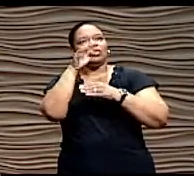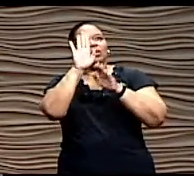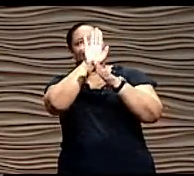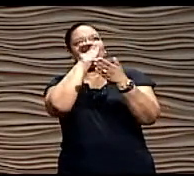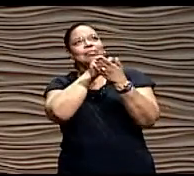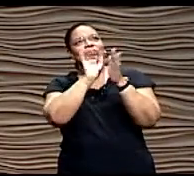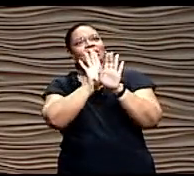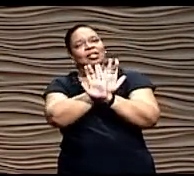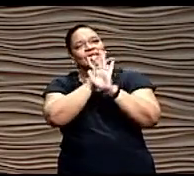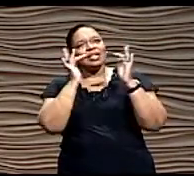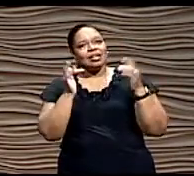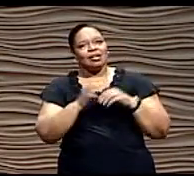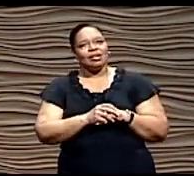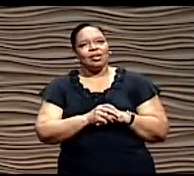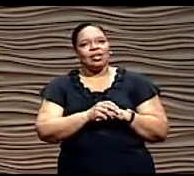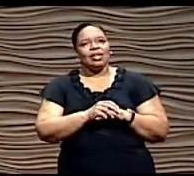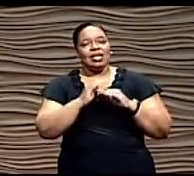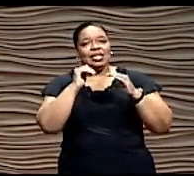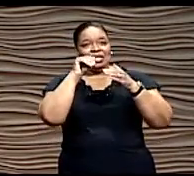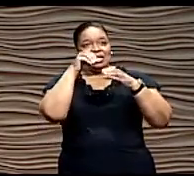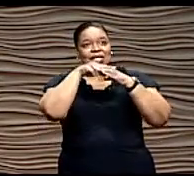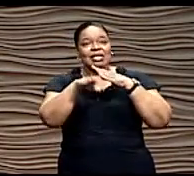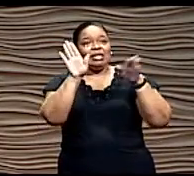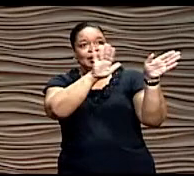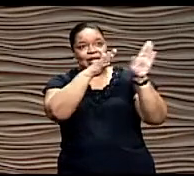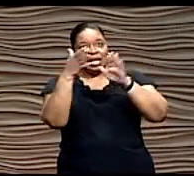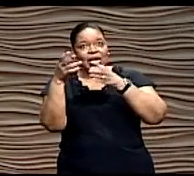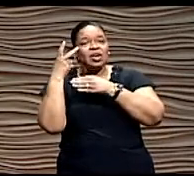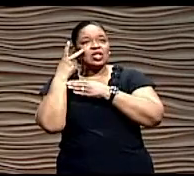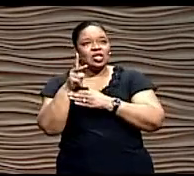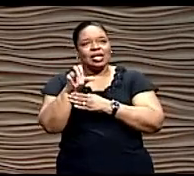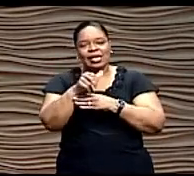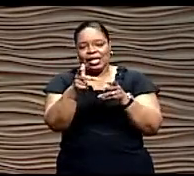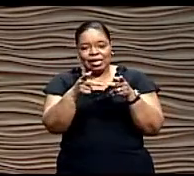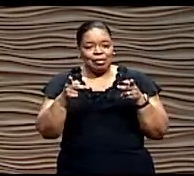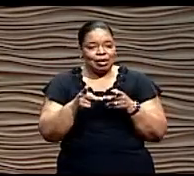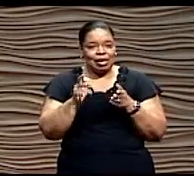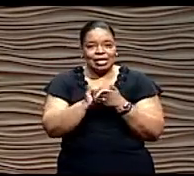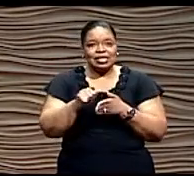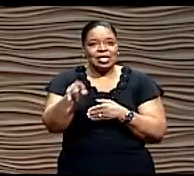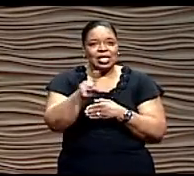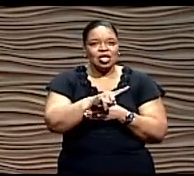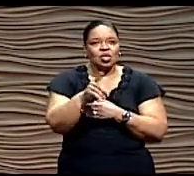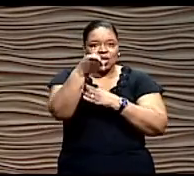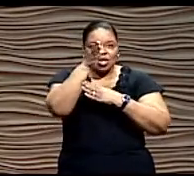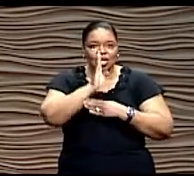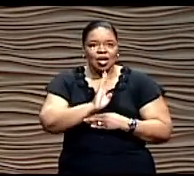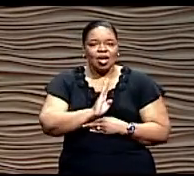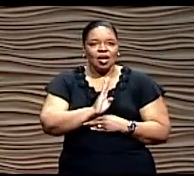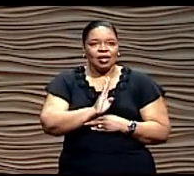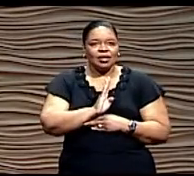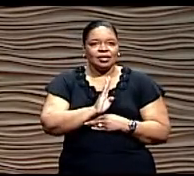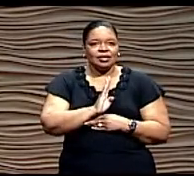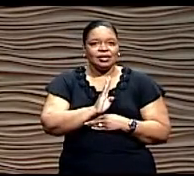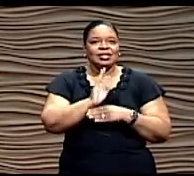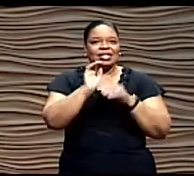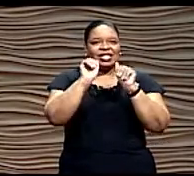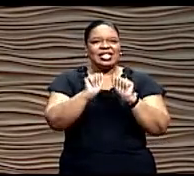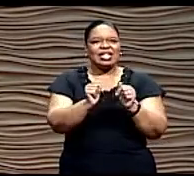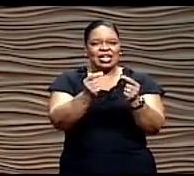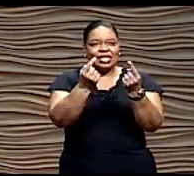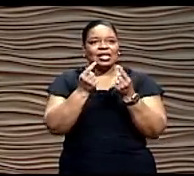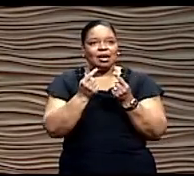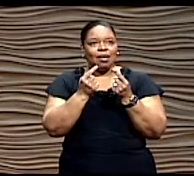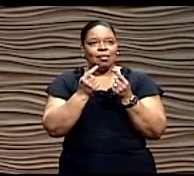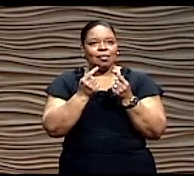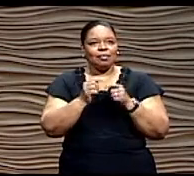middle of an air, in the air. It reminds us that wherever you are, God can come to